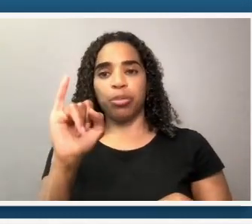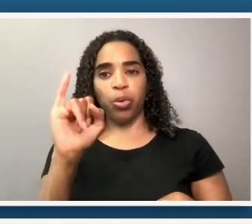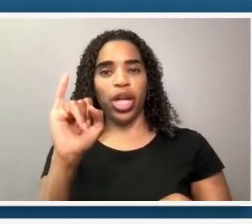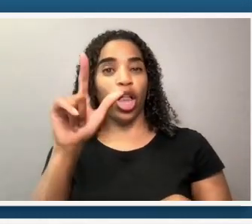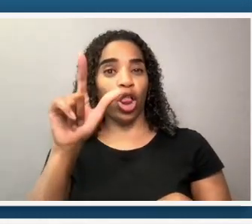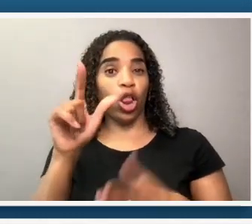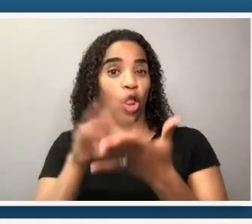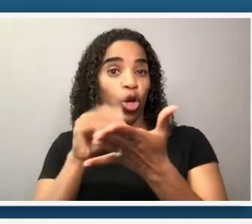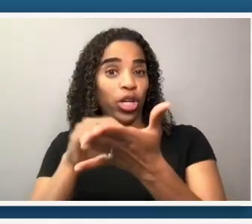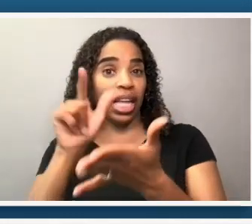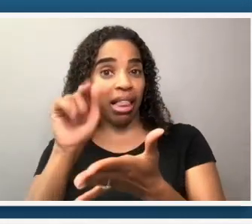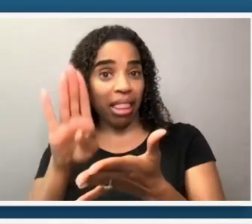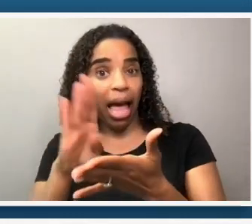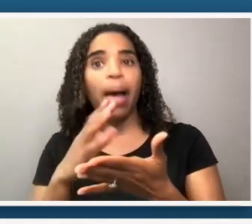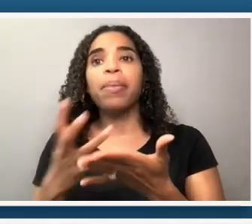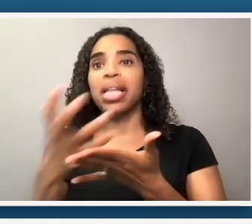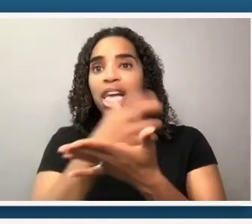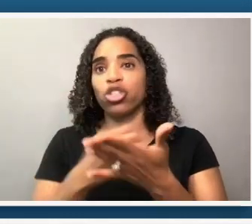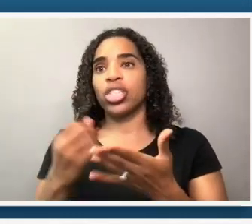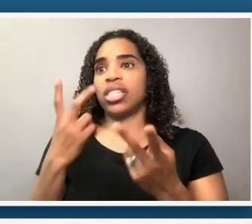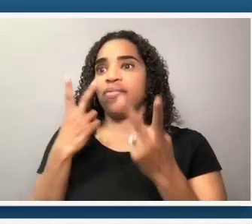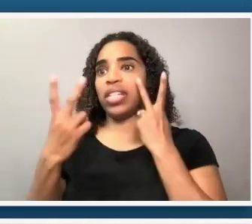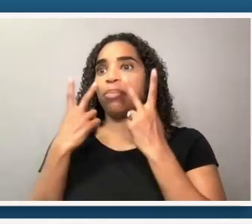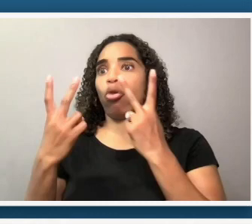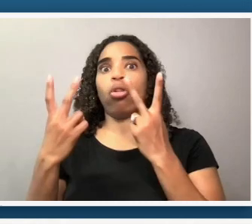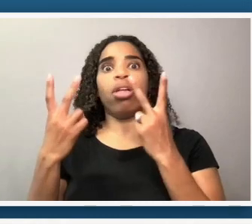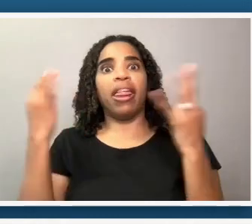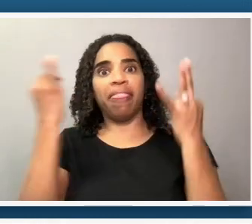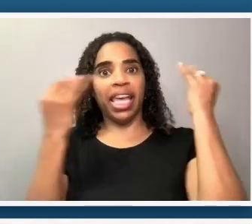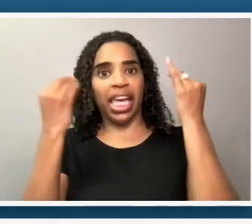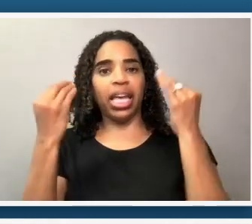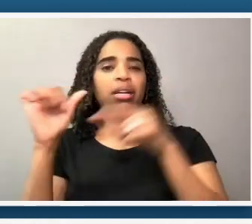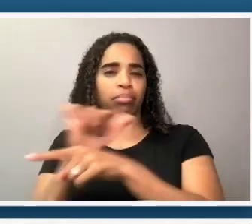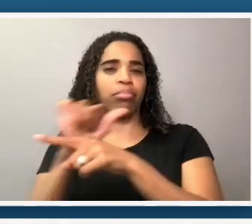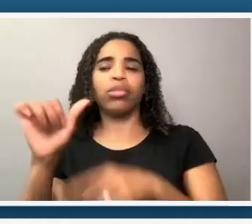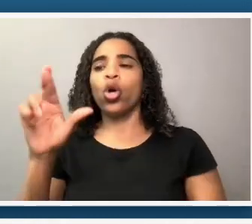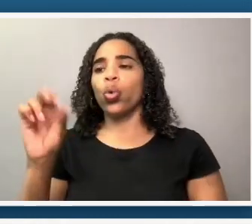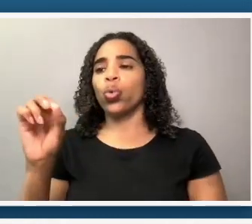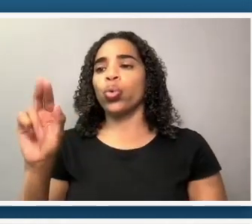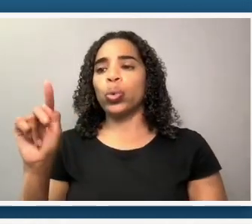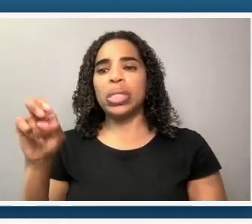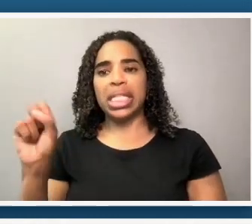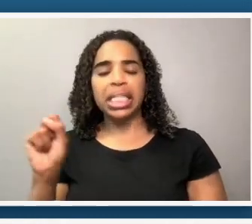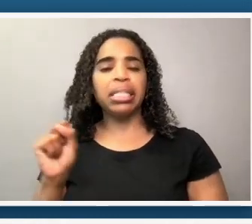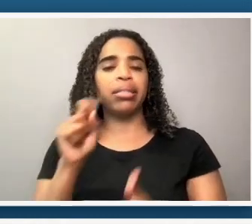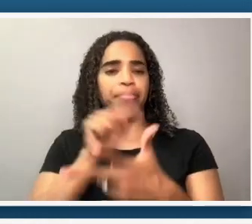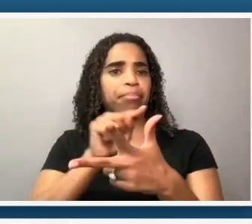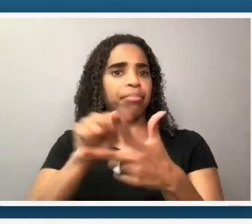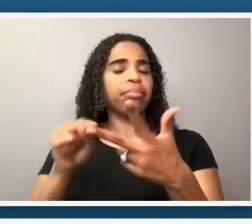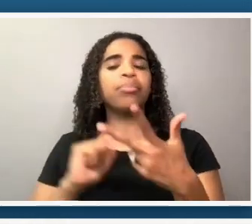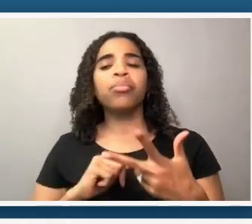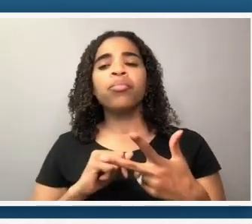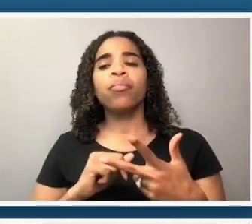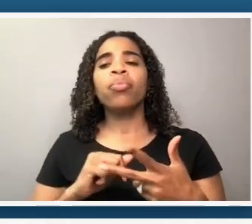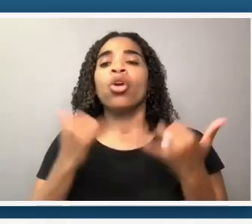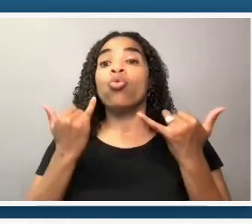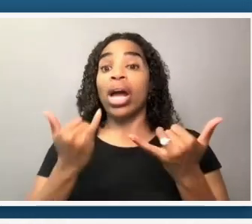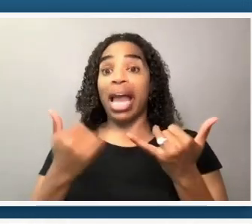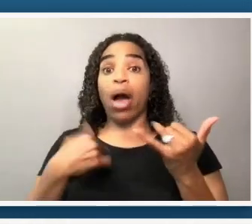and visible thinking routines. When I think of the collection that I'm sharing today, the Resistance